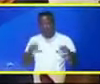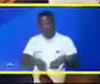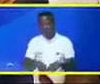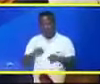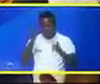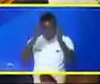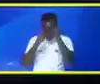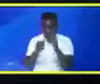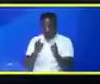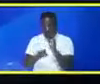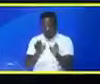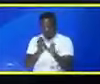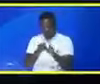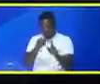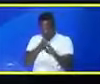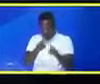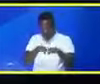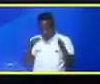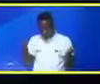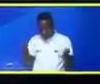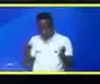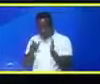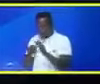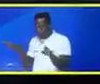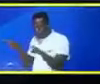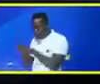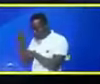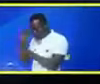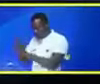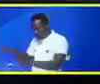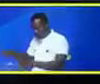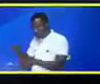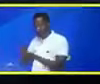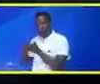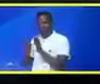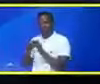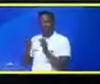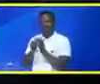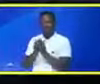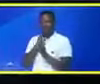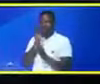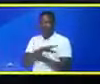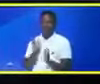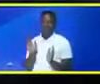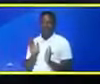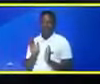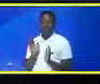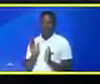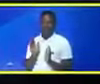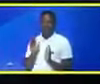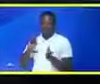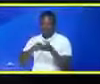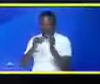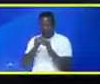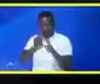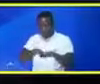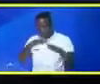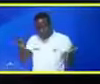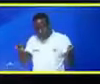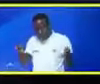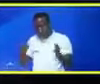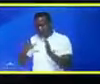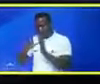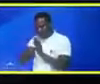Because if the doors open for you and close for your children, it was a bad bargain. It has to open and